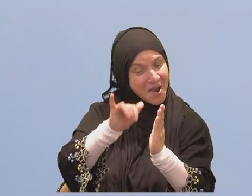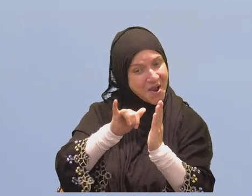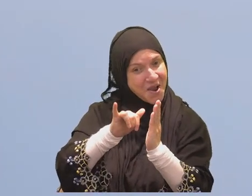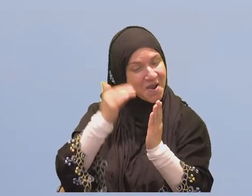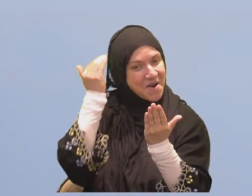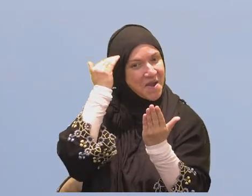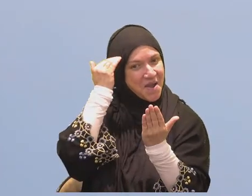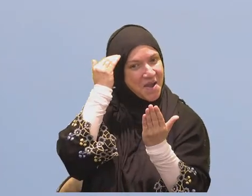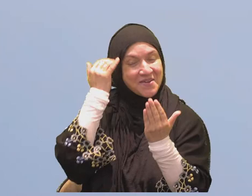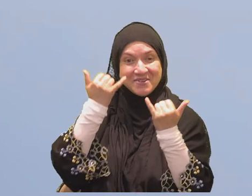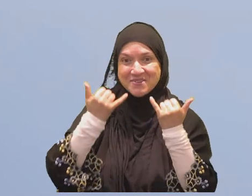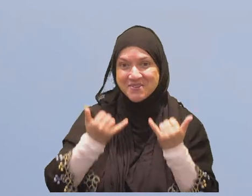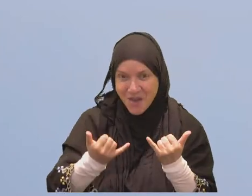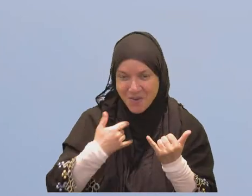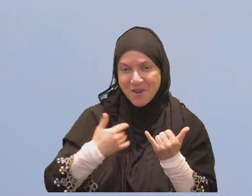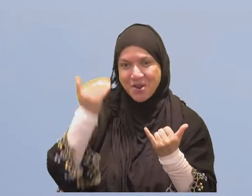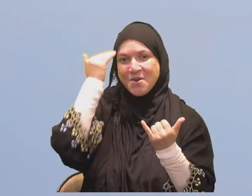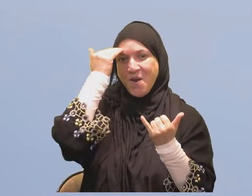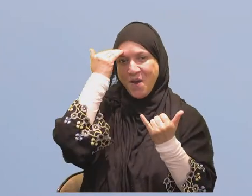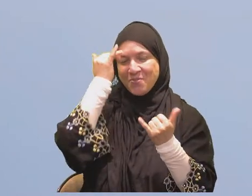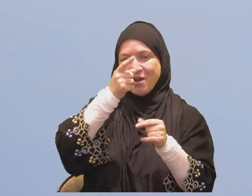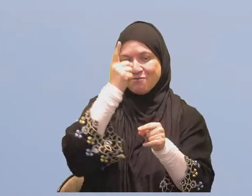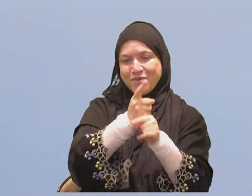our actions.